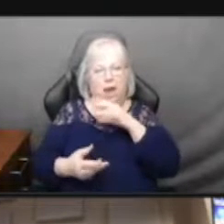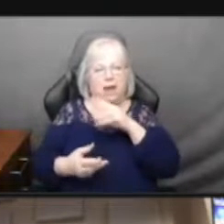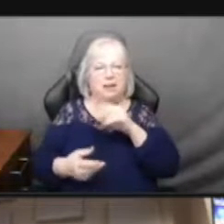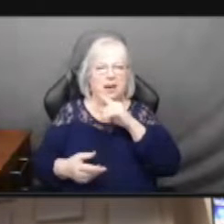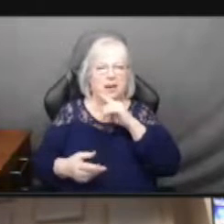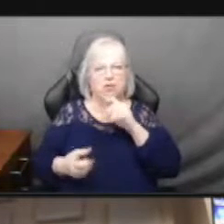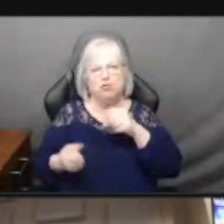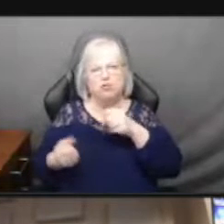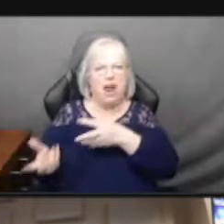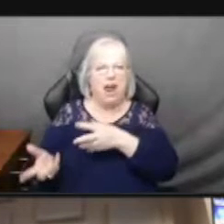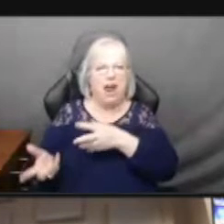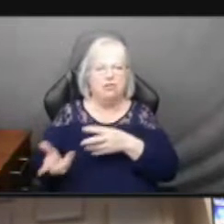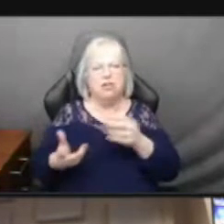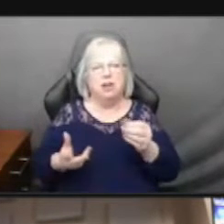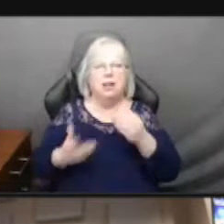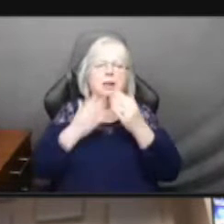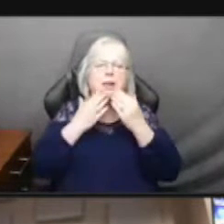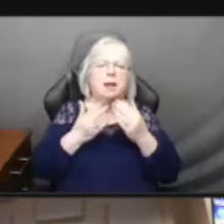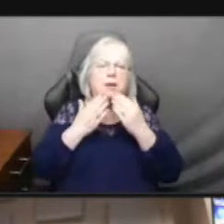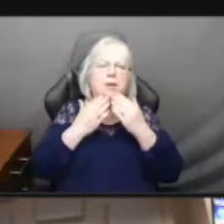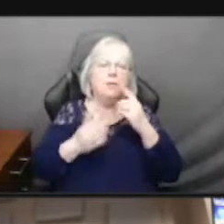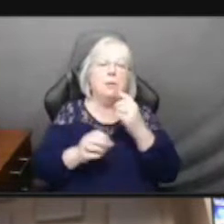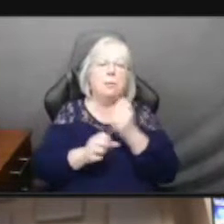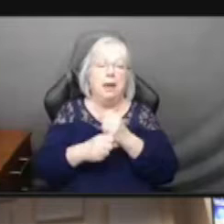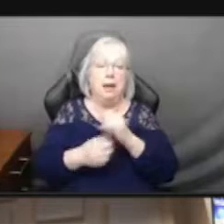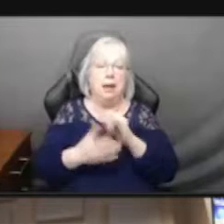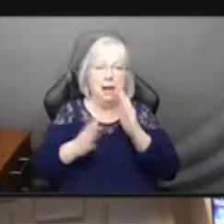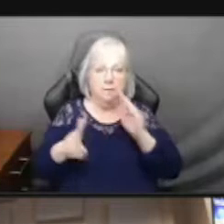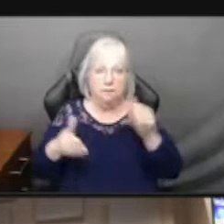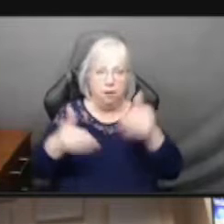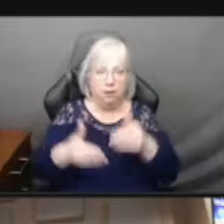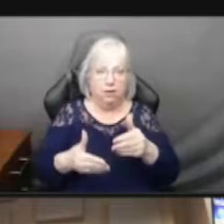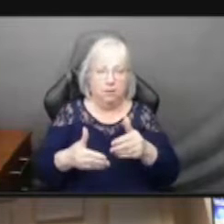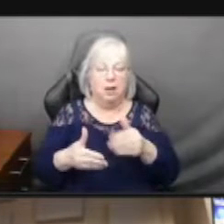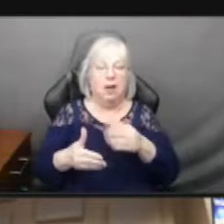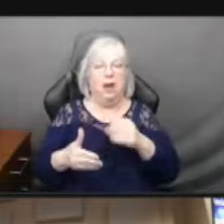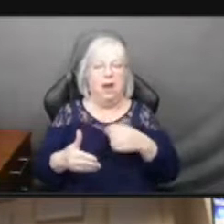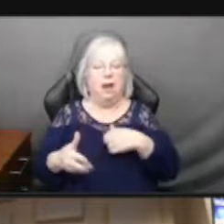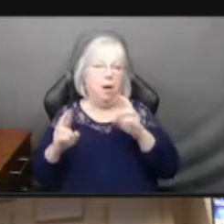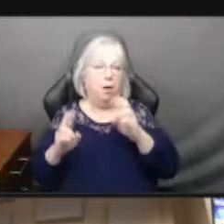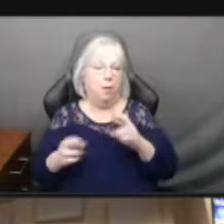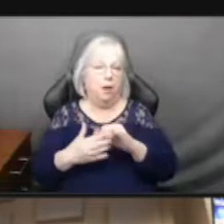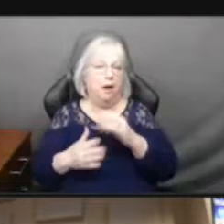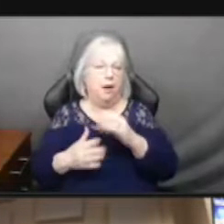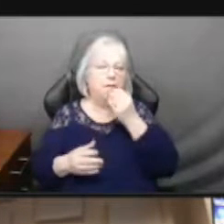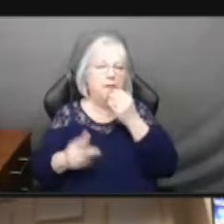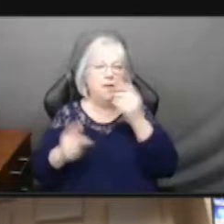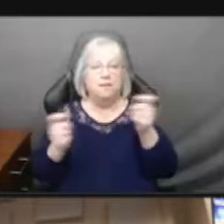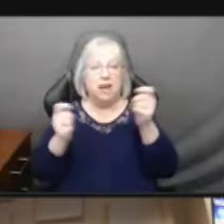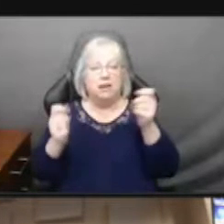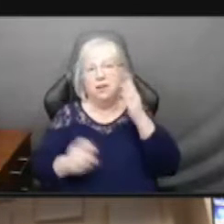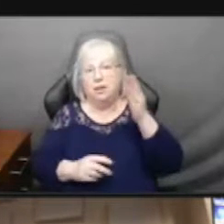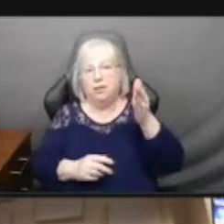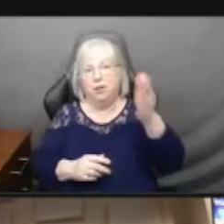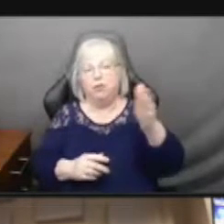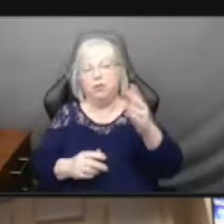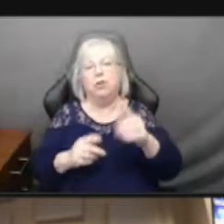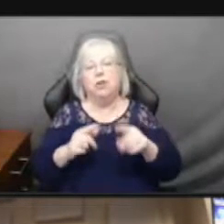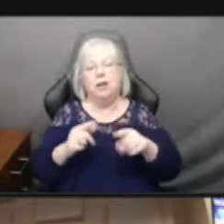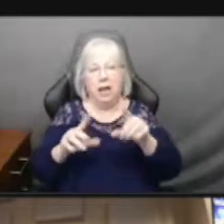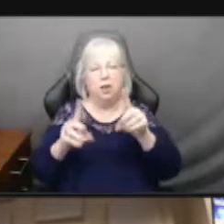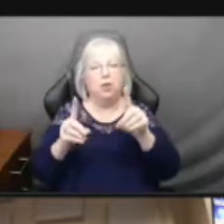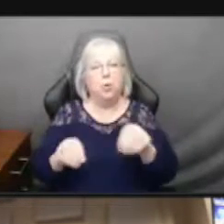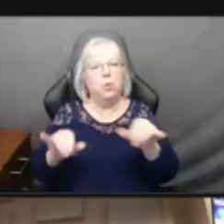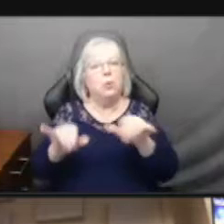trash, and thank you for making that a focal point, and I hope that our food festivals in the future can follow along in the